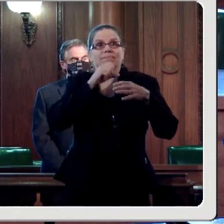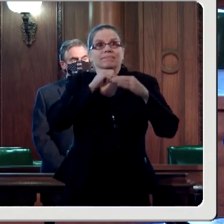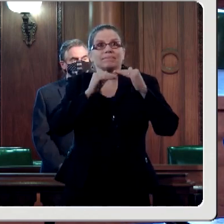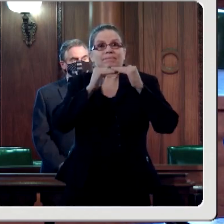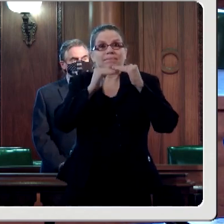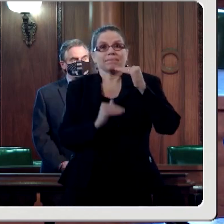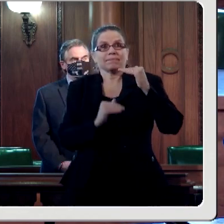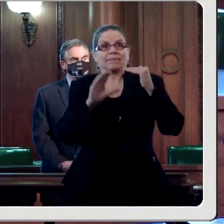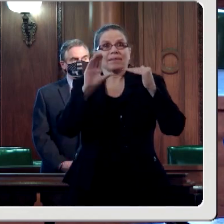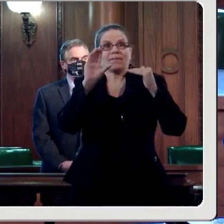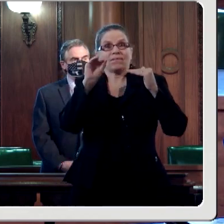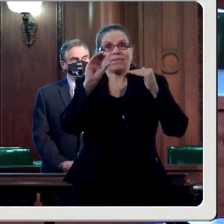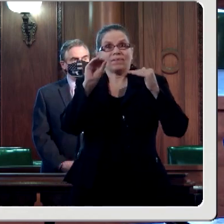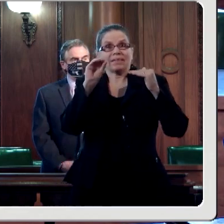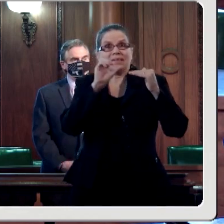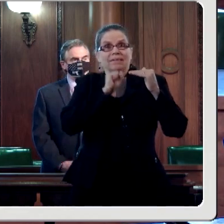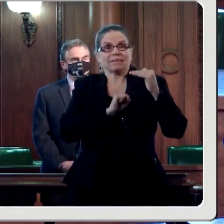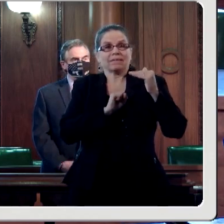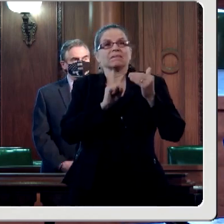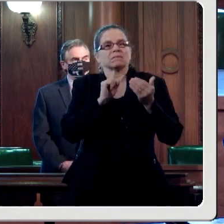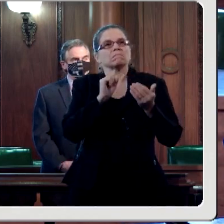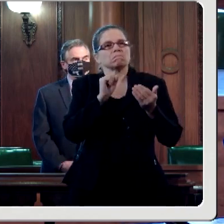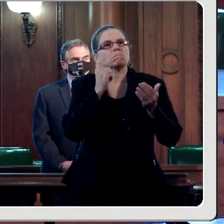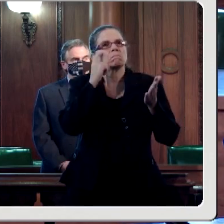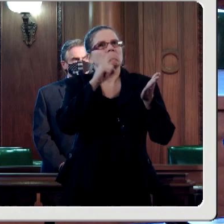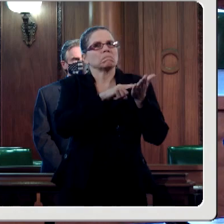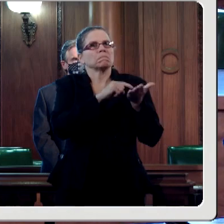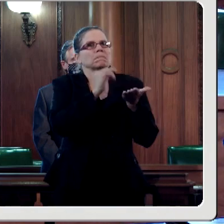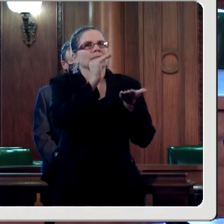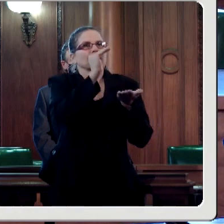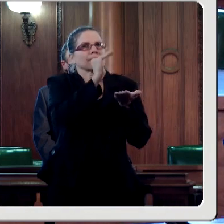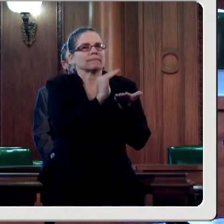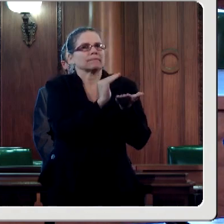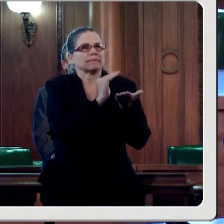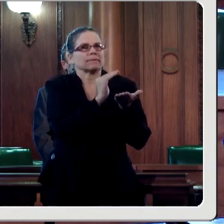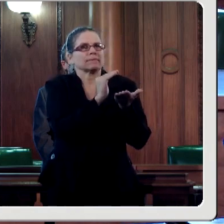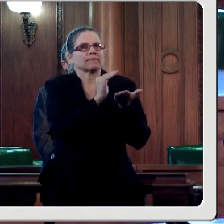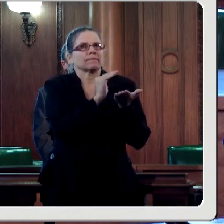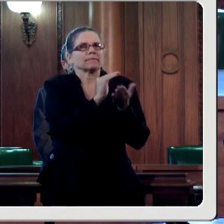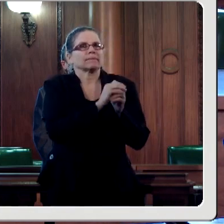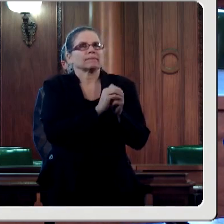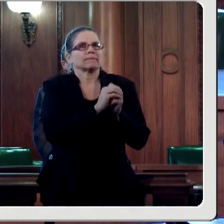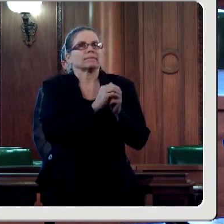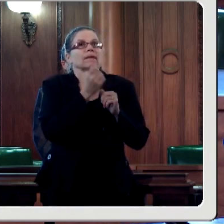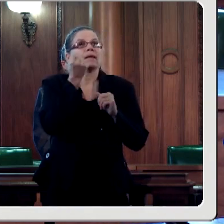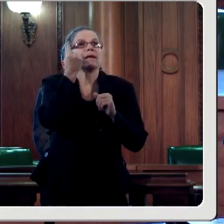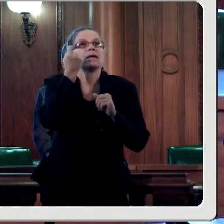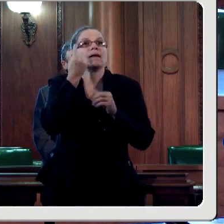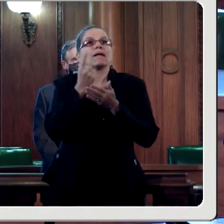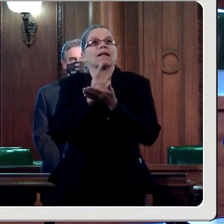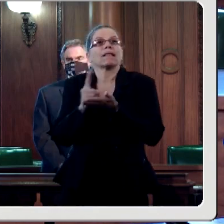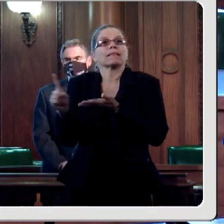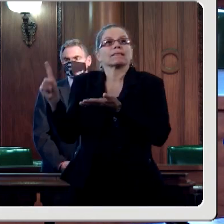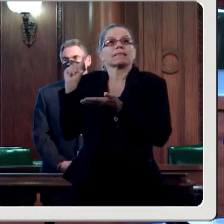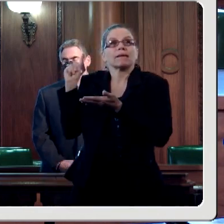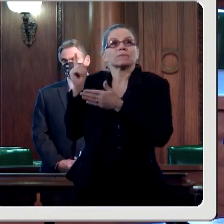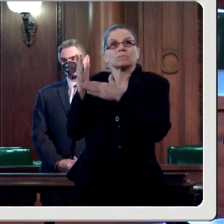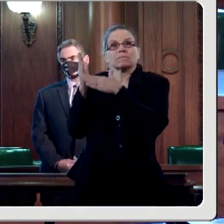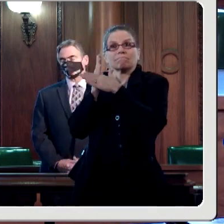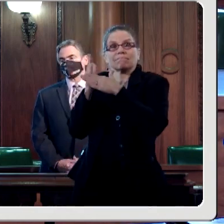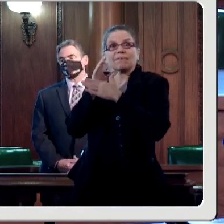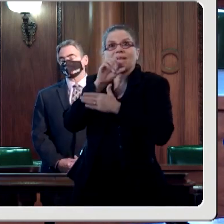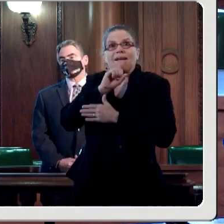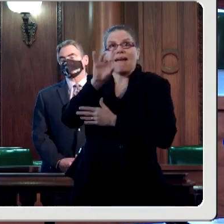last week, I did not have any individuals who were in that 80 to 90-year-old age group, and this week there were 2.